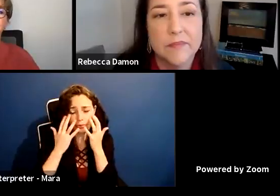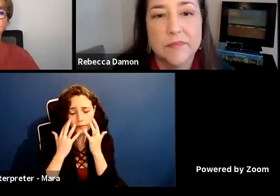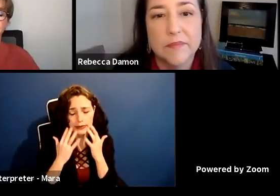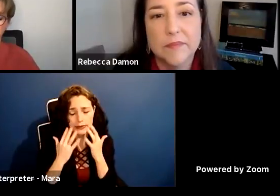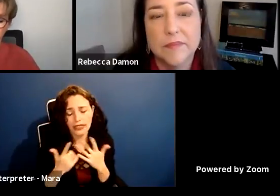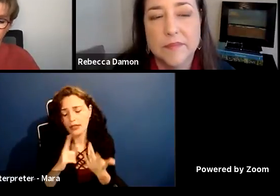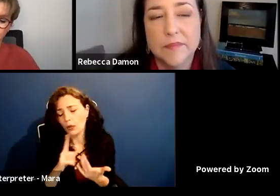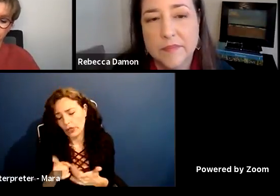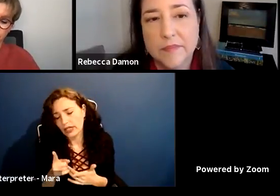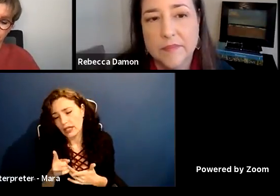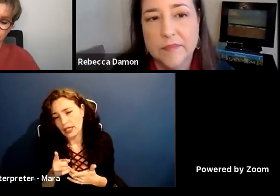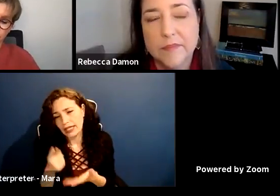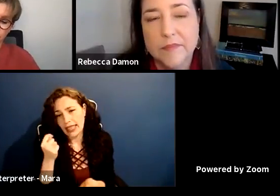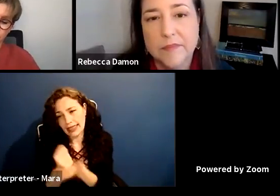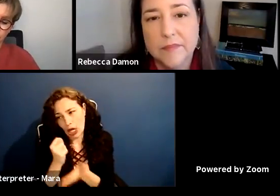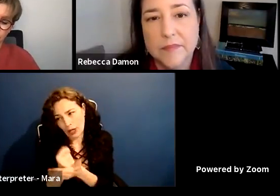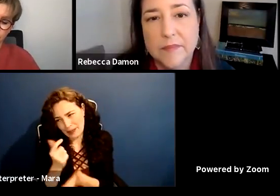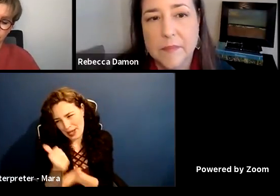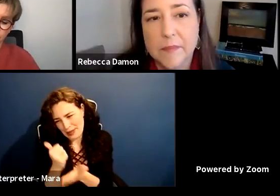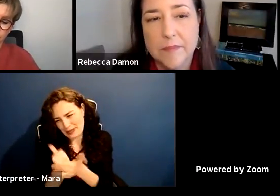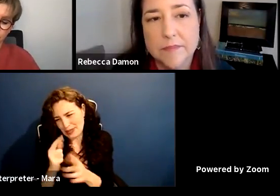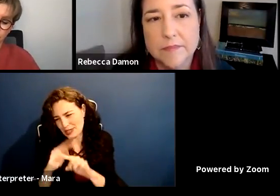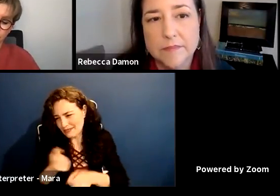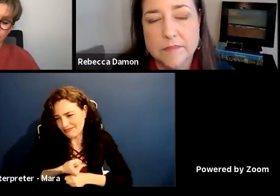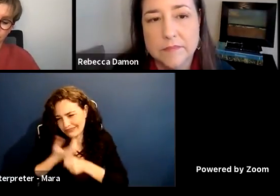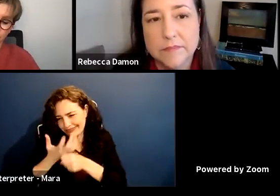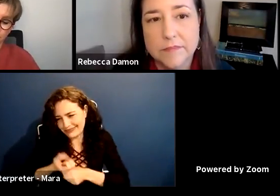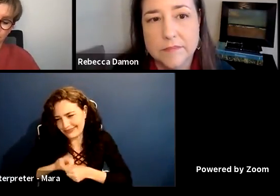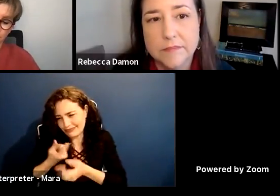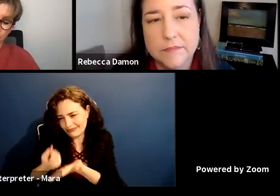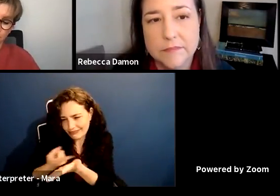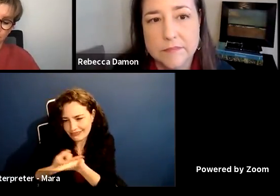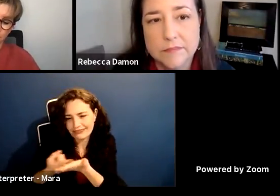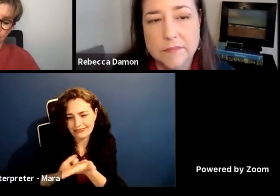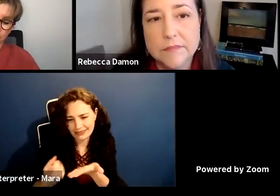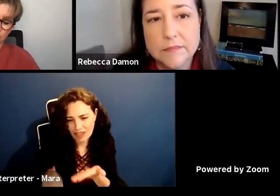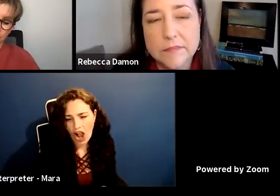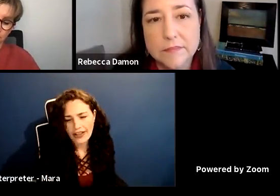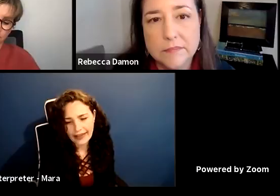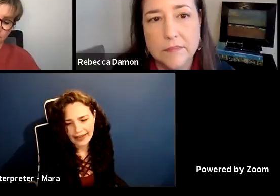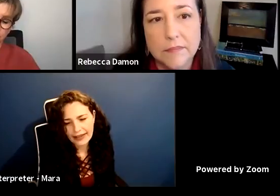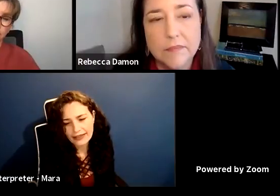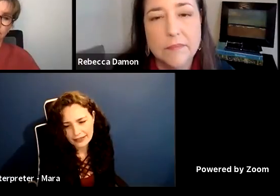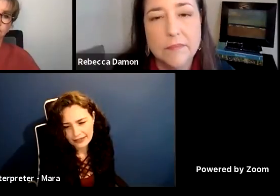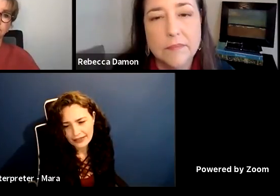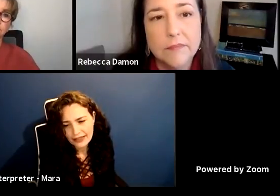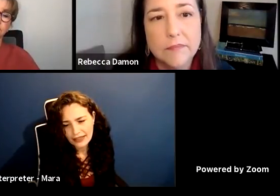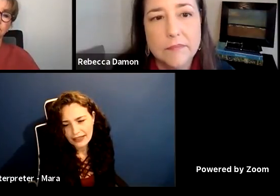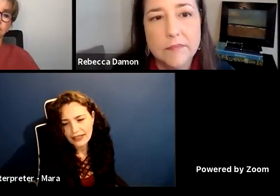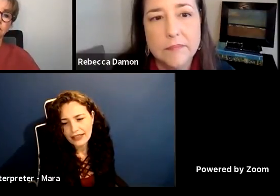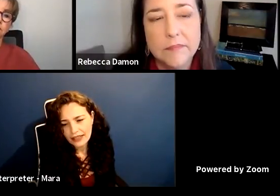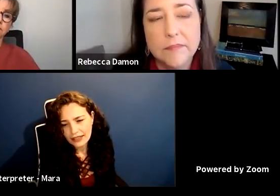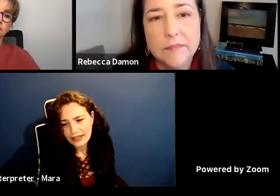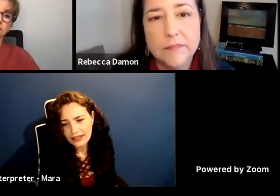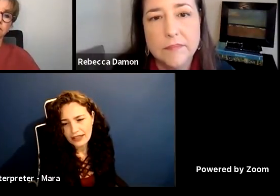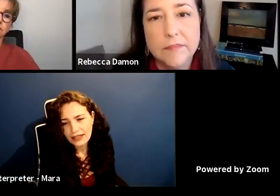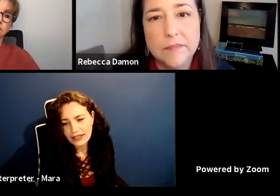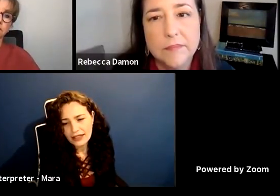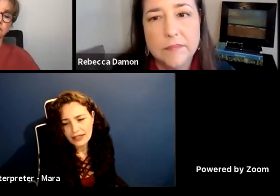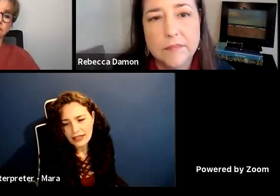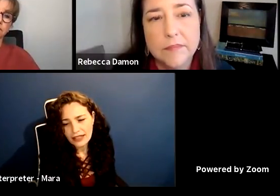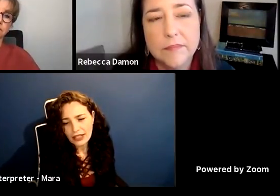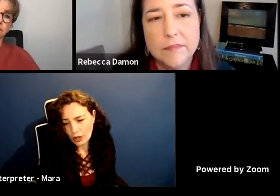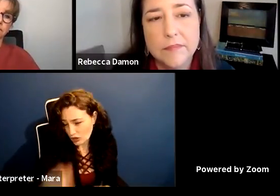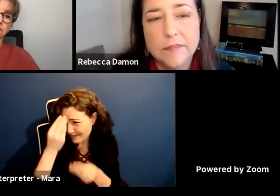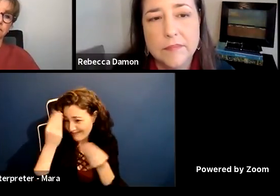think there used to be a time where it was like, this is how it is. And there is some of that, this is how it is. But I think that the more